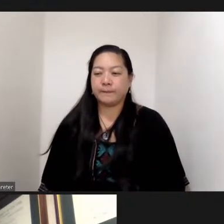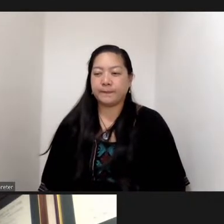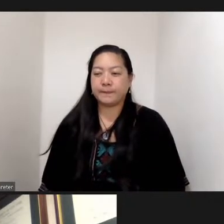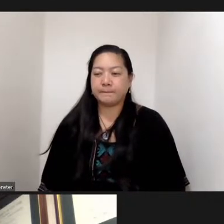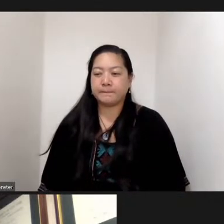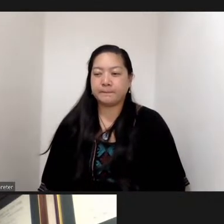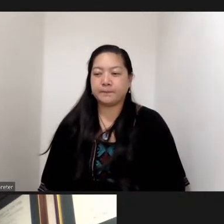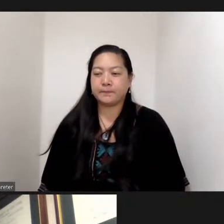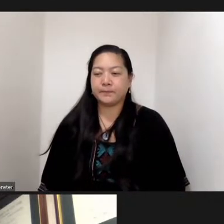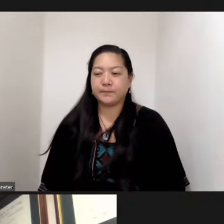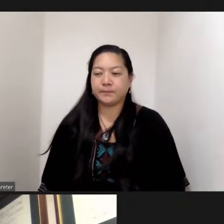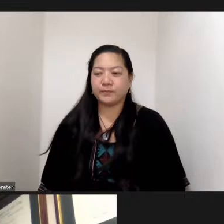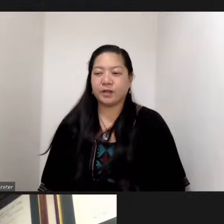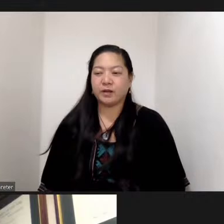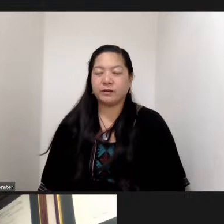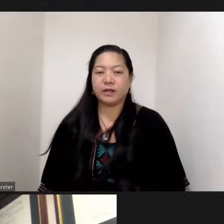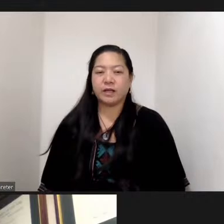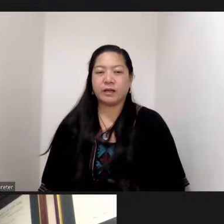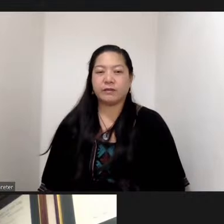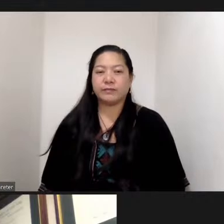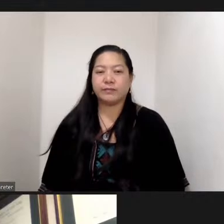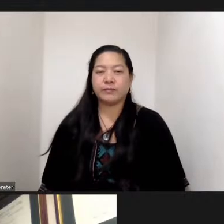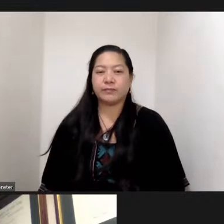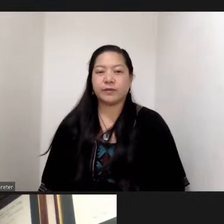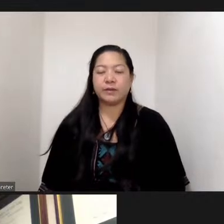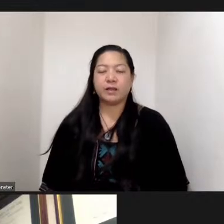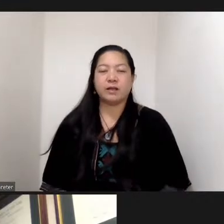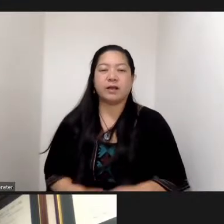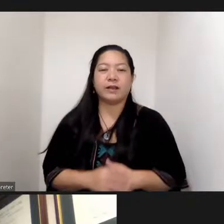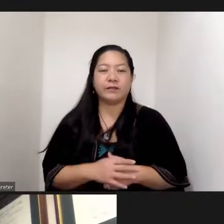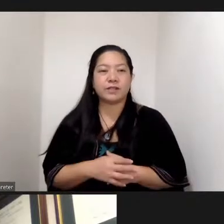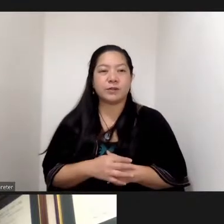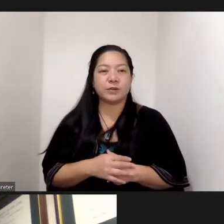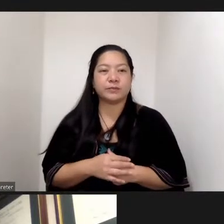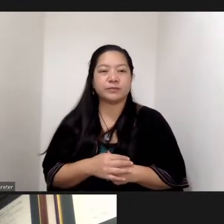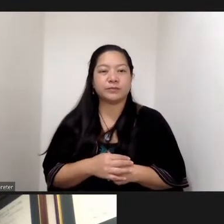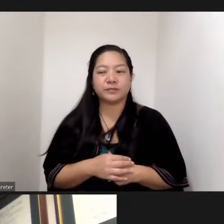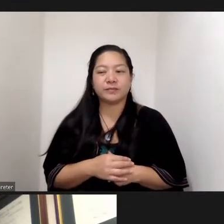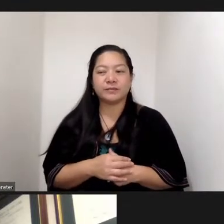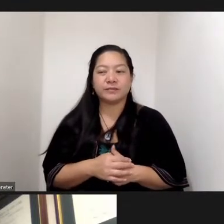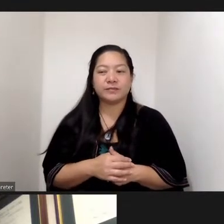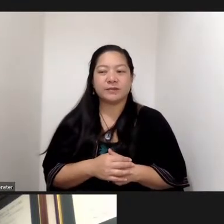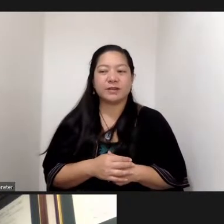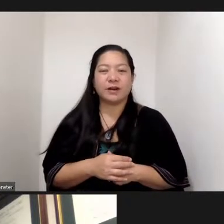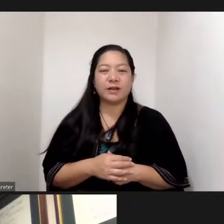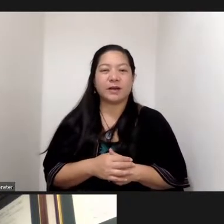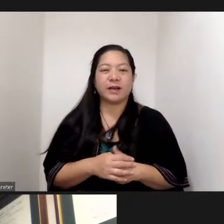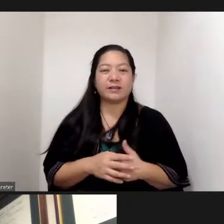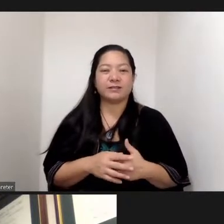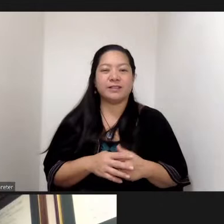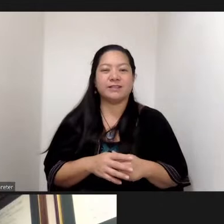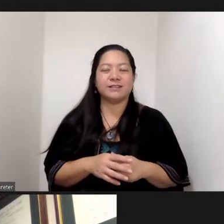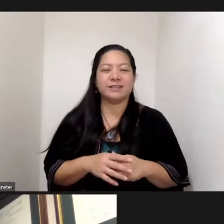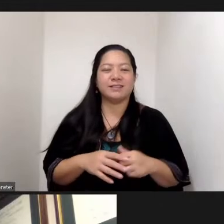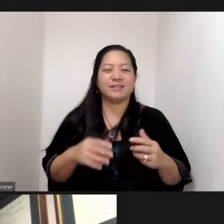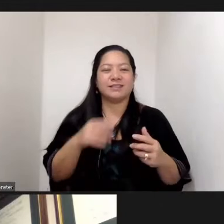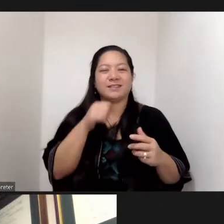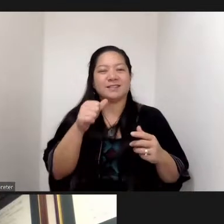I also just want to make a point. The actions of the senators on